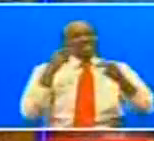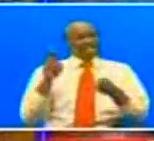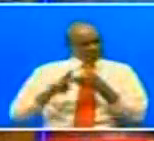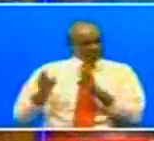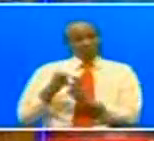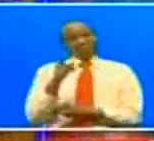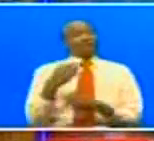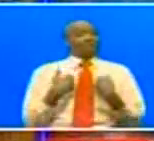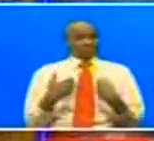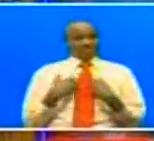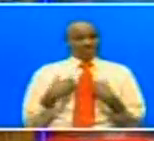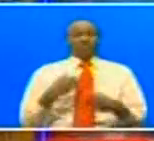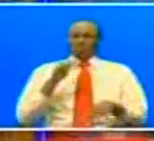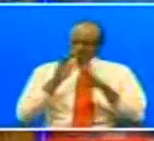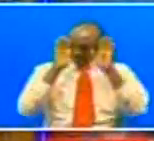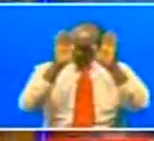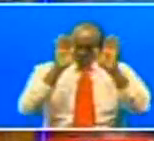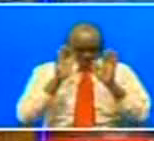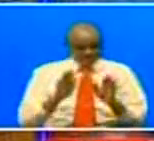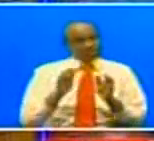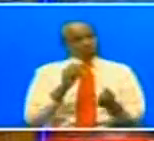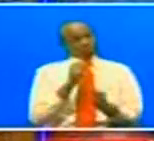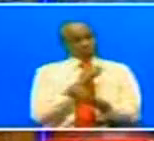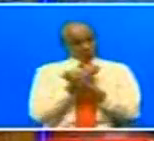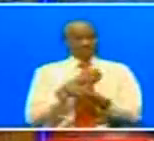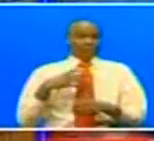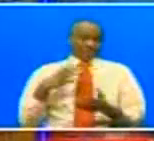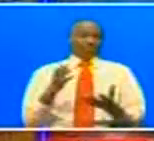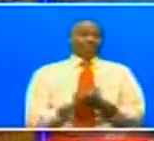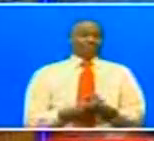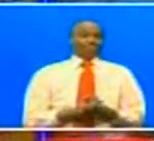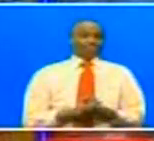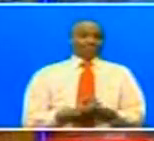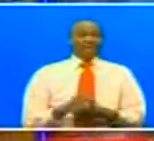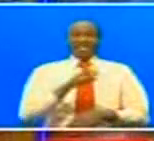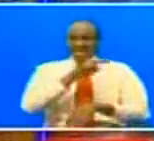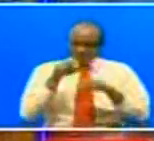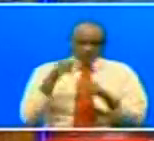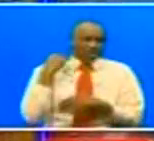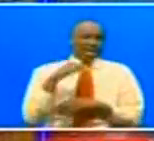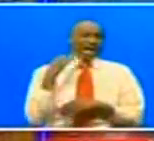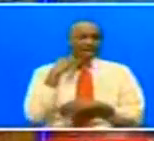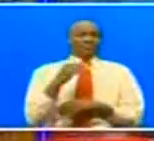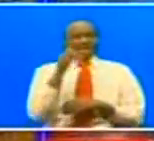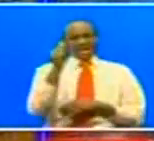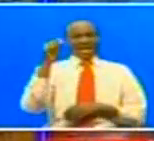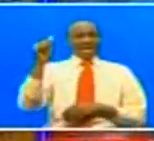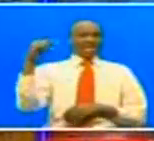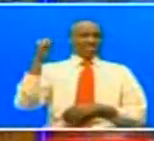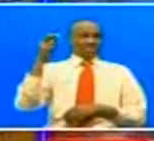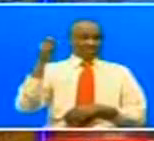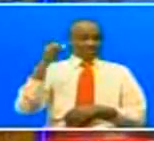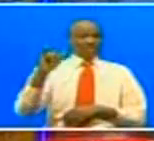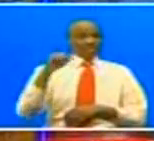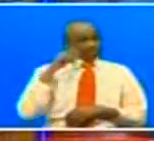come on to, very, very important part of help keeping us both secure. Our National Crime Agency, that drugs haul down on the